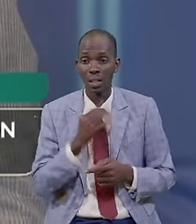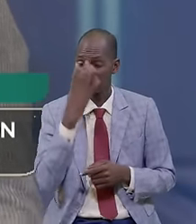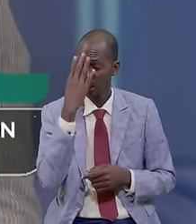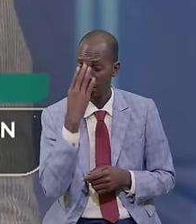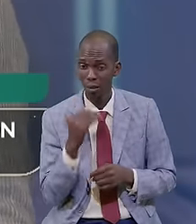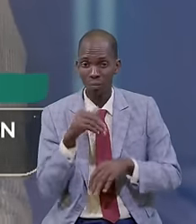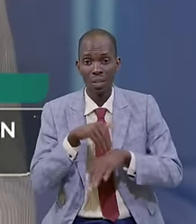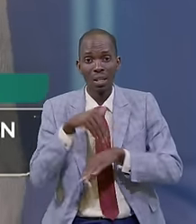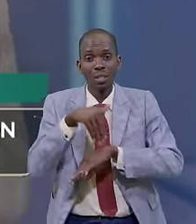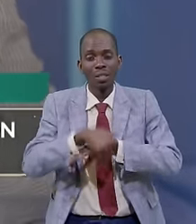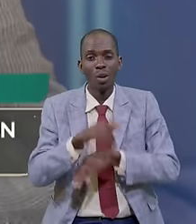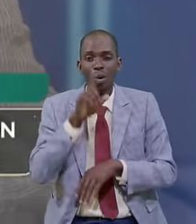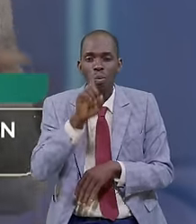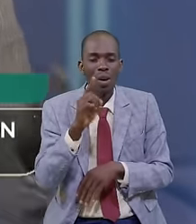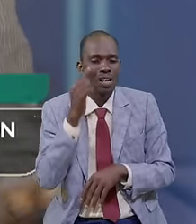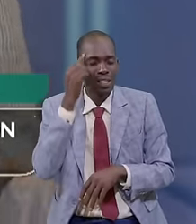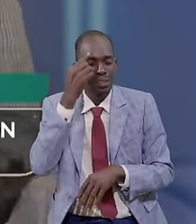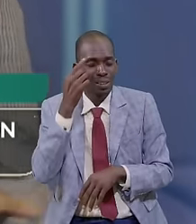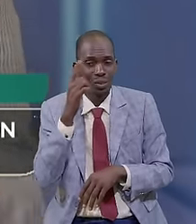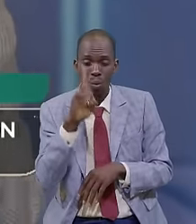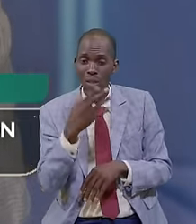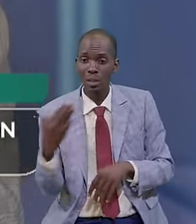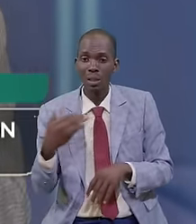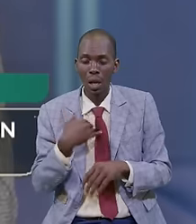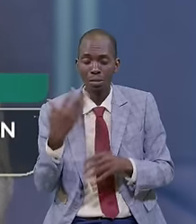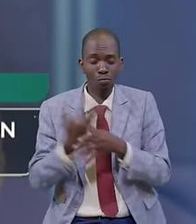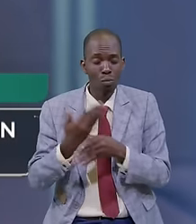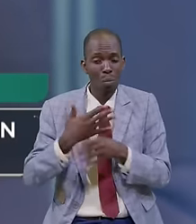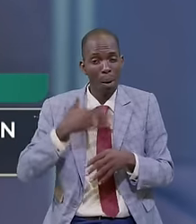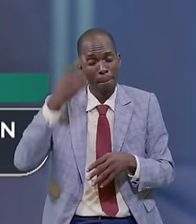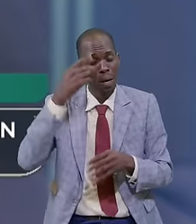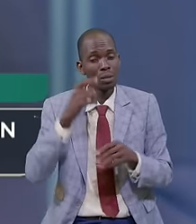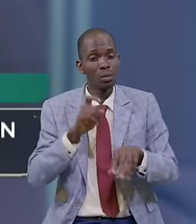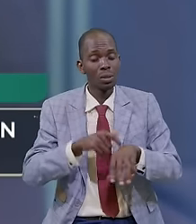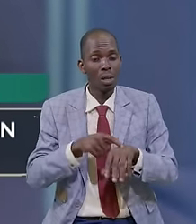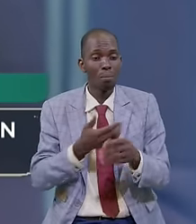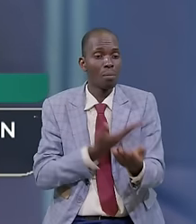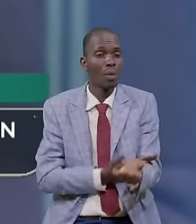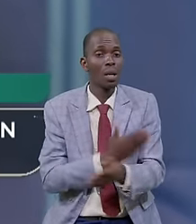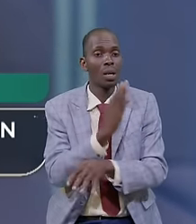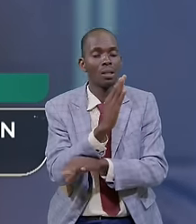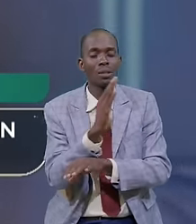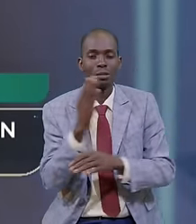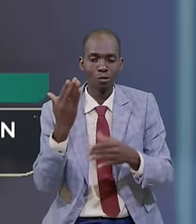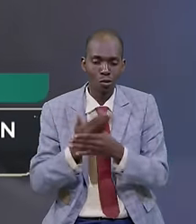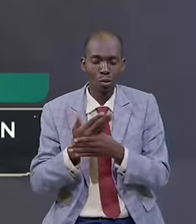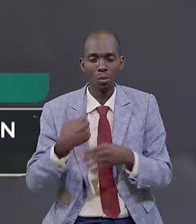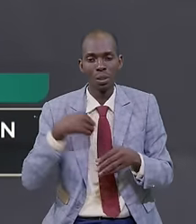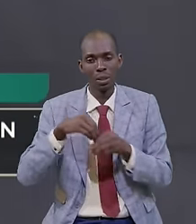been thinking about during the day comes up, I have a dream. A